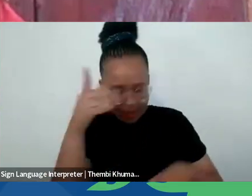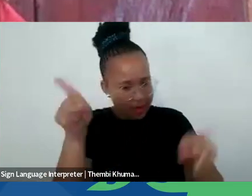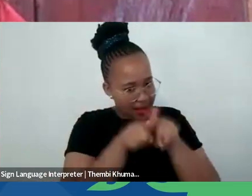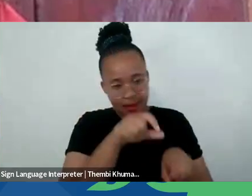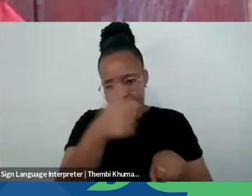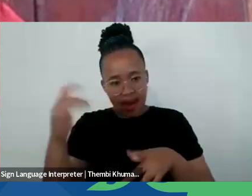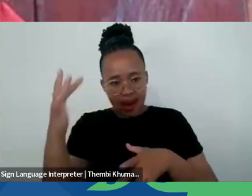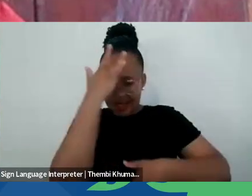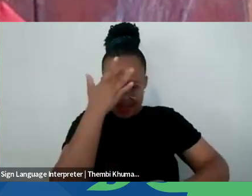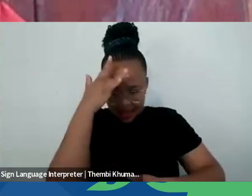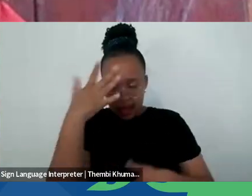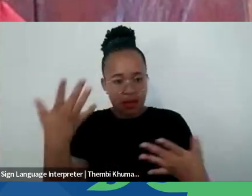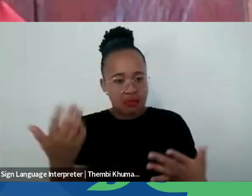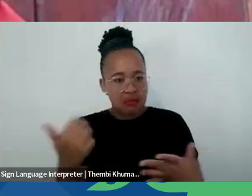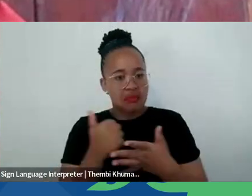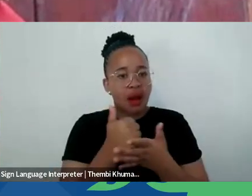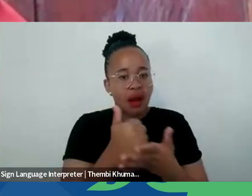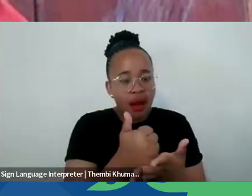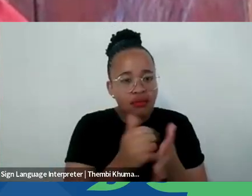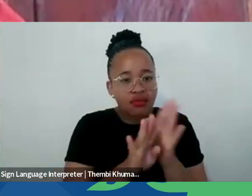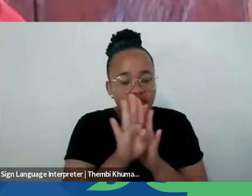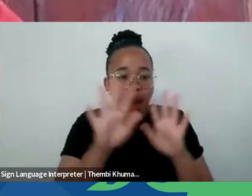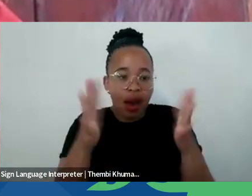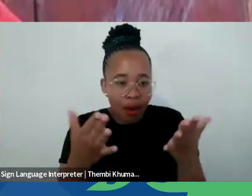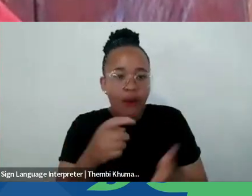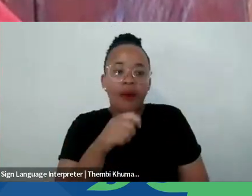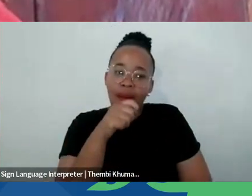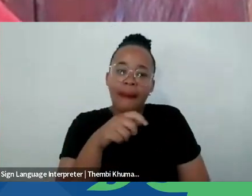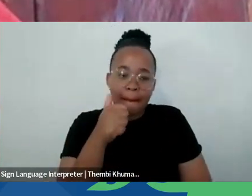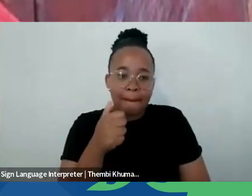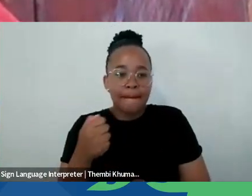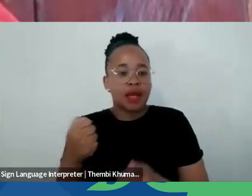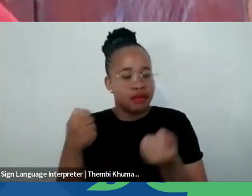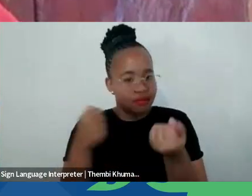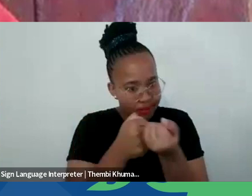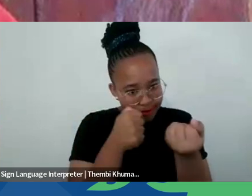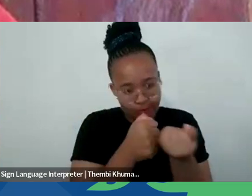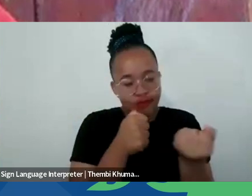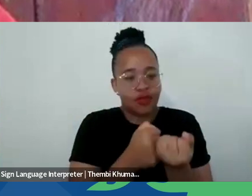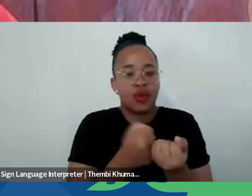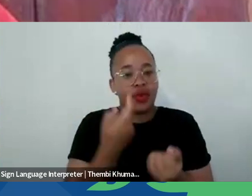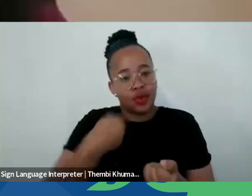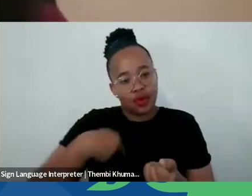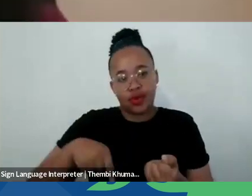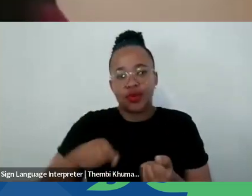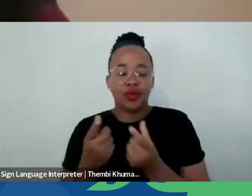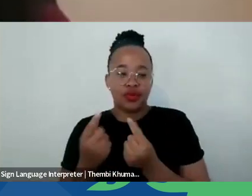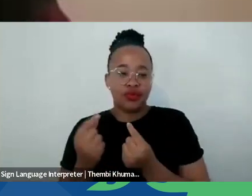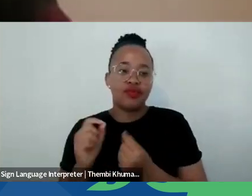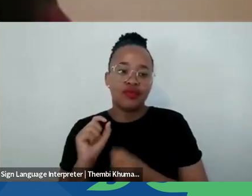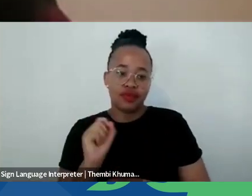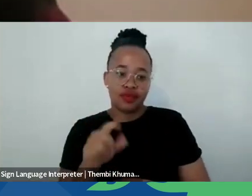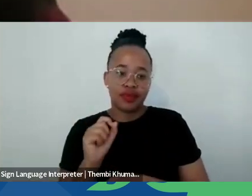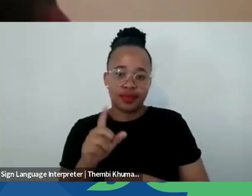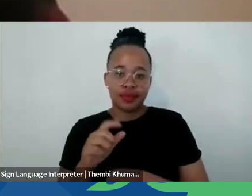care of through medication, psychosocial support. Yeah, that is how we've dealt with it. Thank you. So there's one